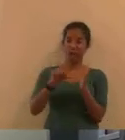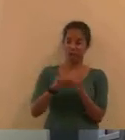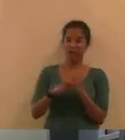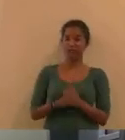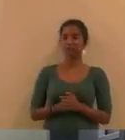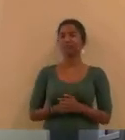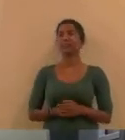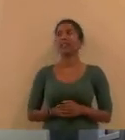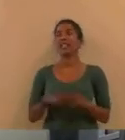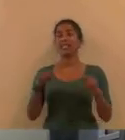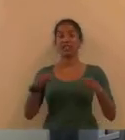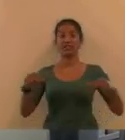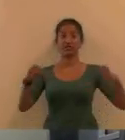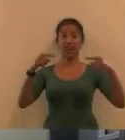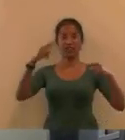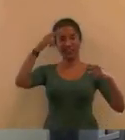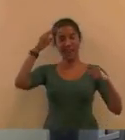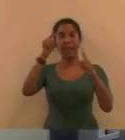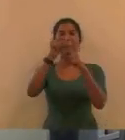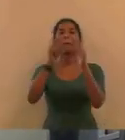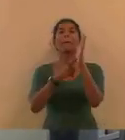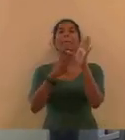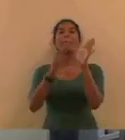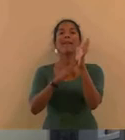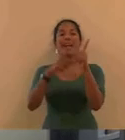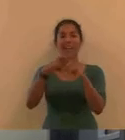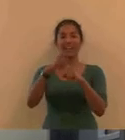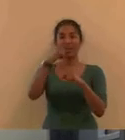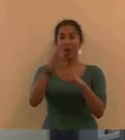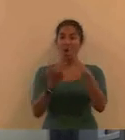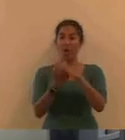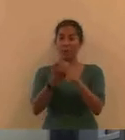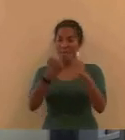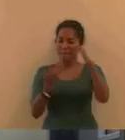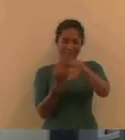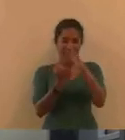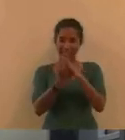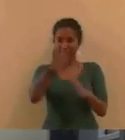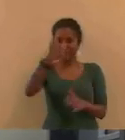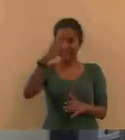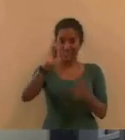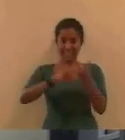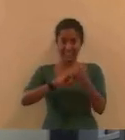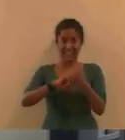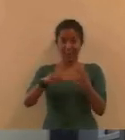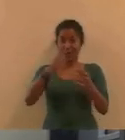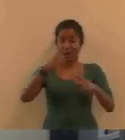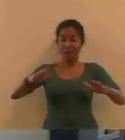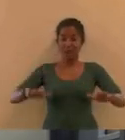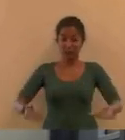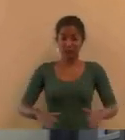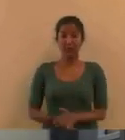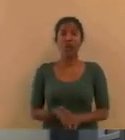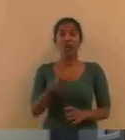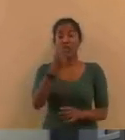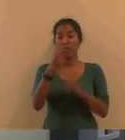This challenge is the plank. Now you can hold it for a maximum of 60 seconds, so that is the time cap for you. There are 3 different